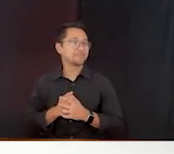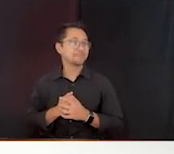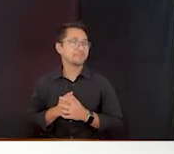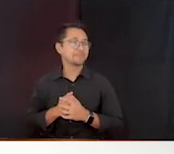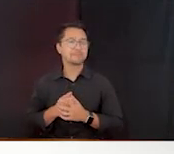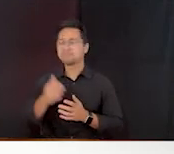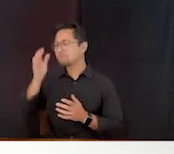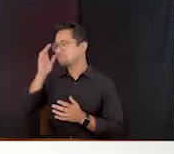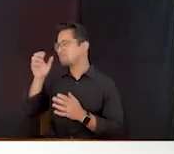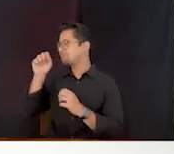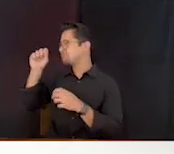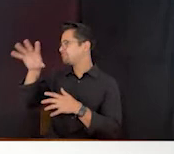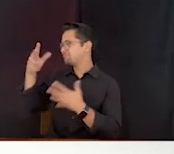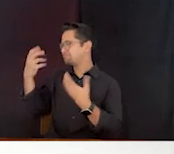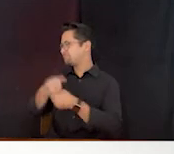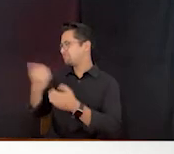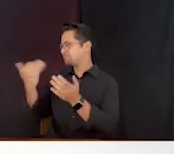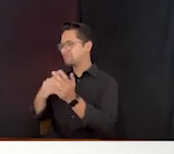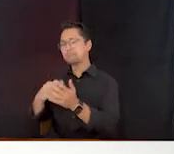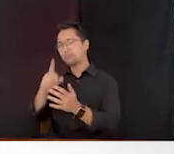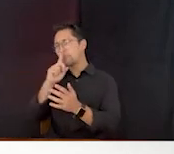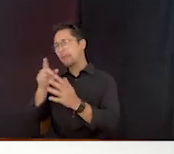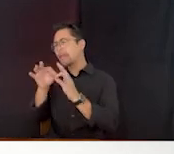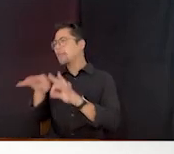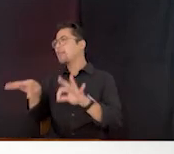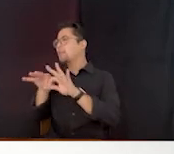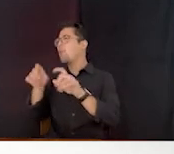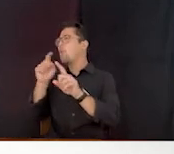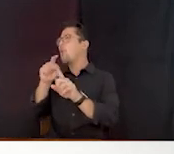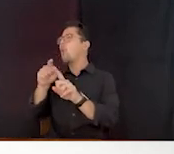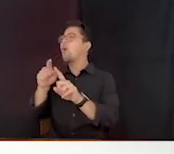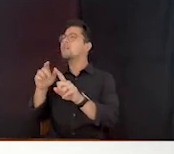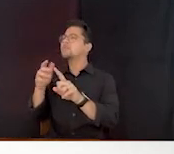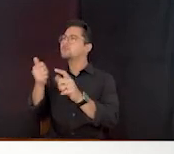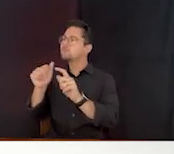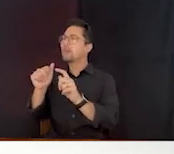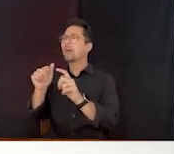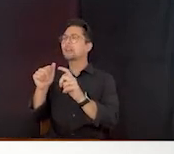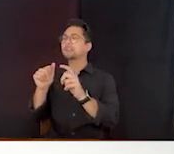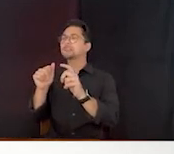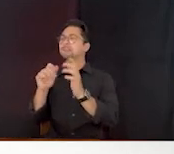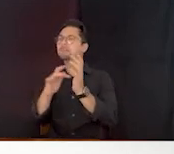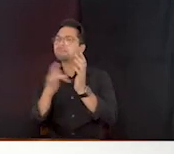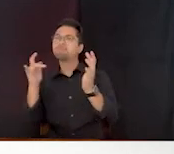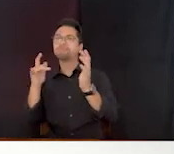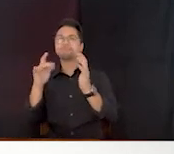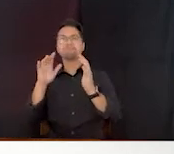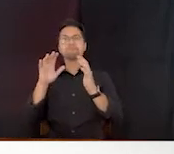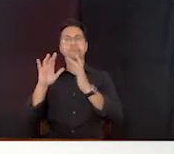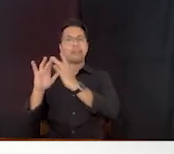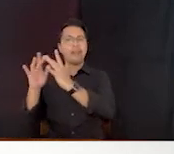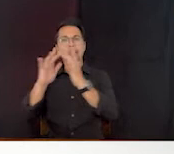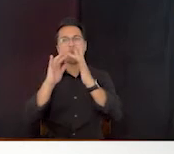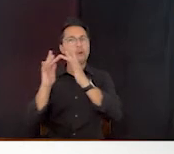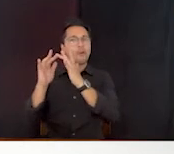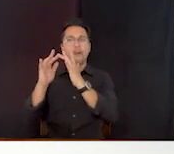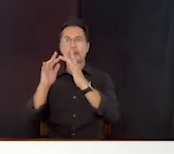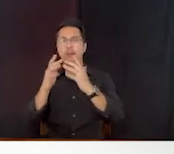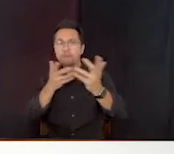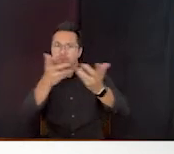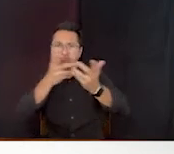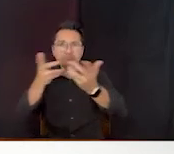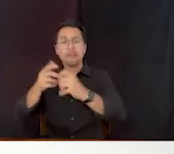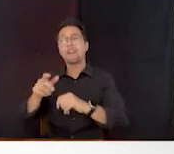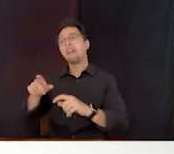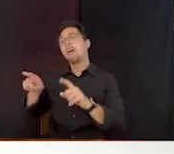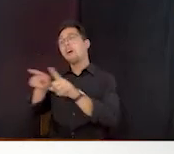I'll just restate it really quickly. I'd say that it's important to leverage your connections within your network, and that adaptability